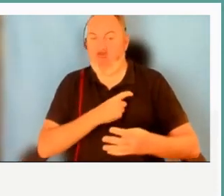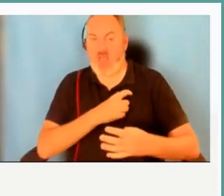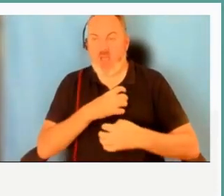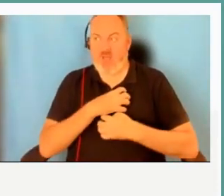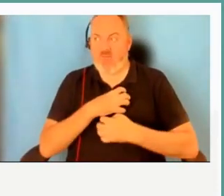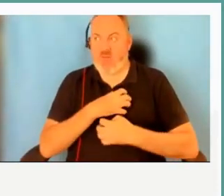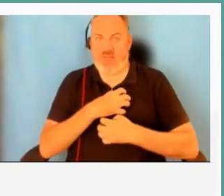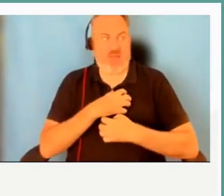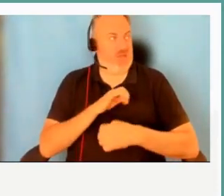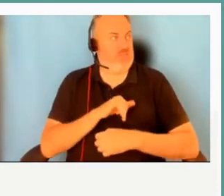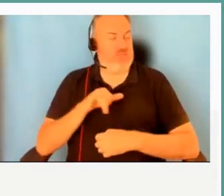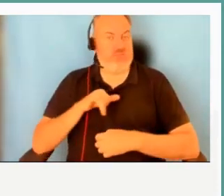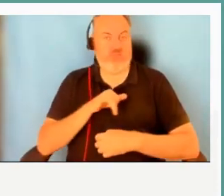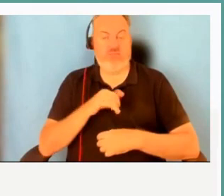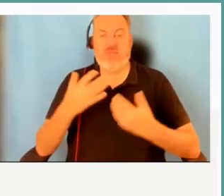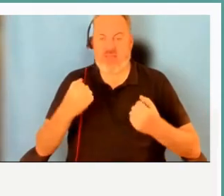well.